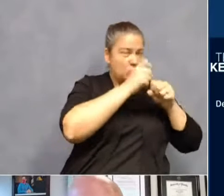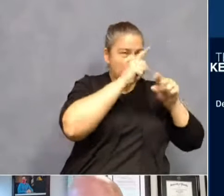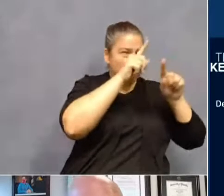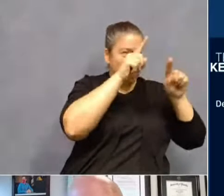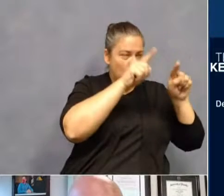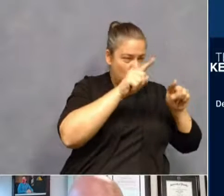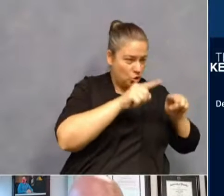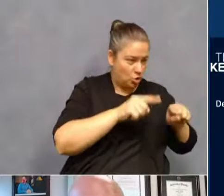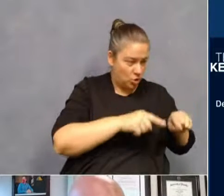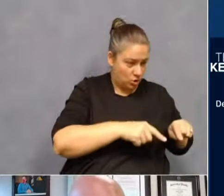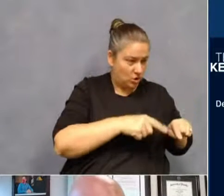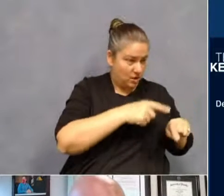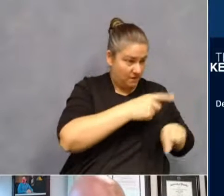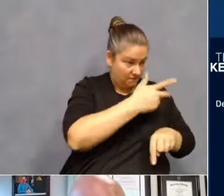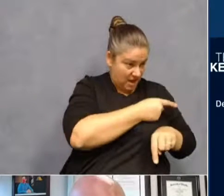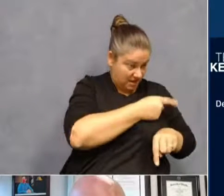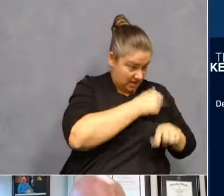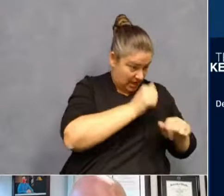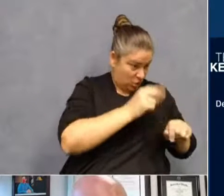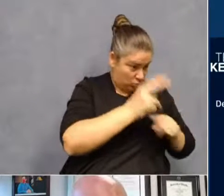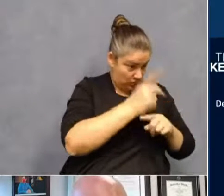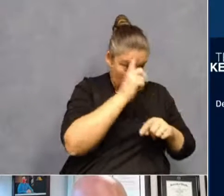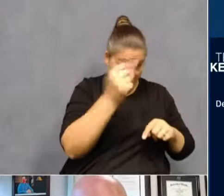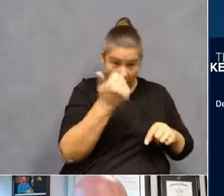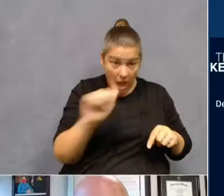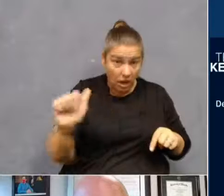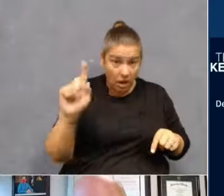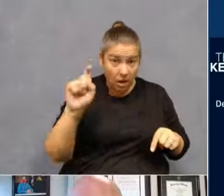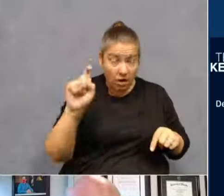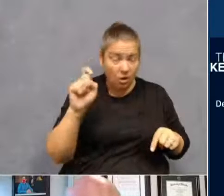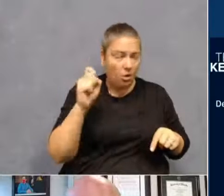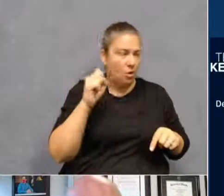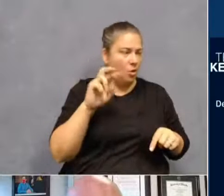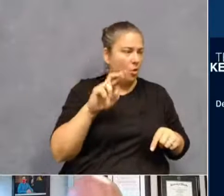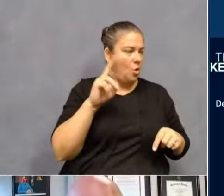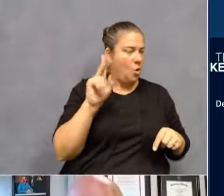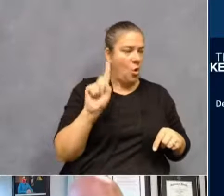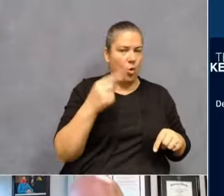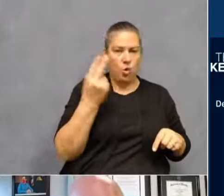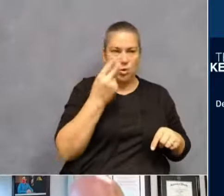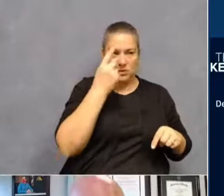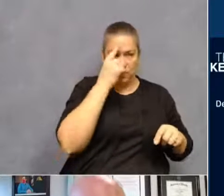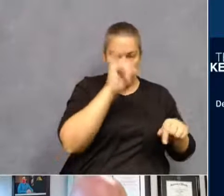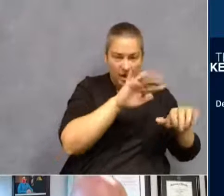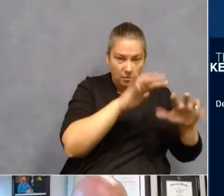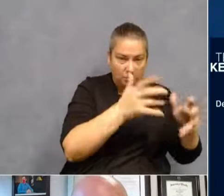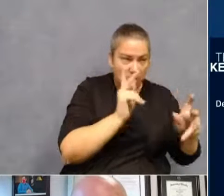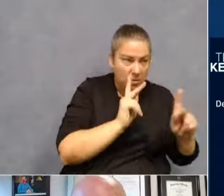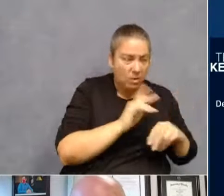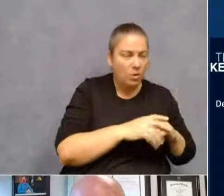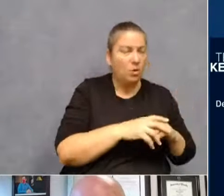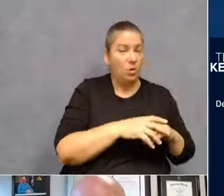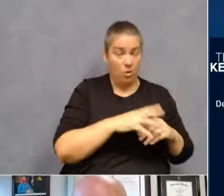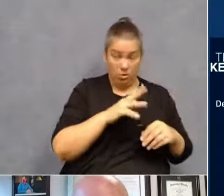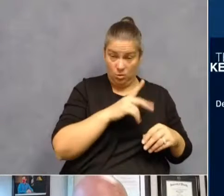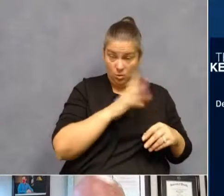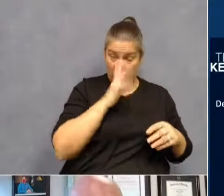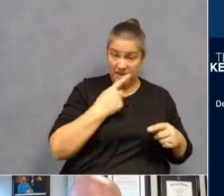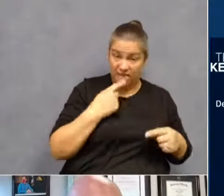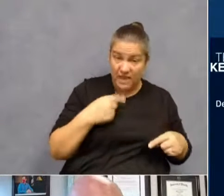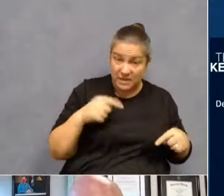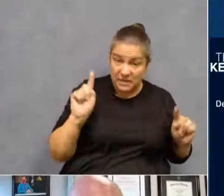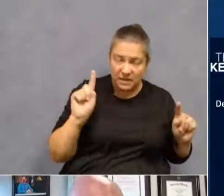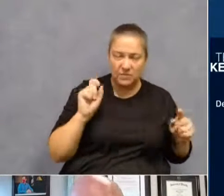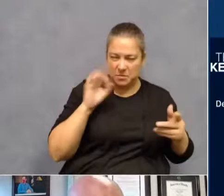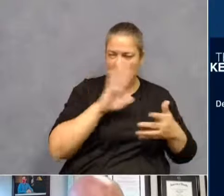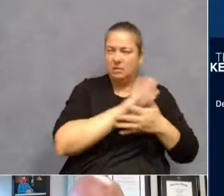vaccine can or should be used, and in whom they feel it is a useful tool. So once they make